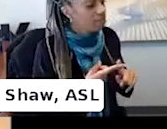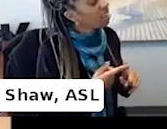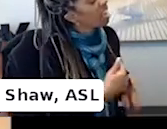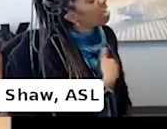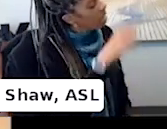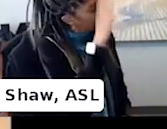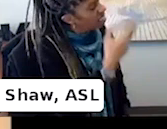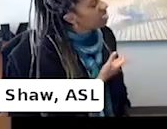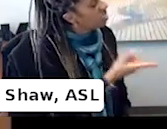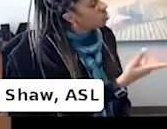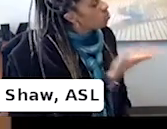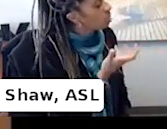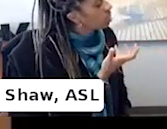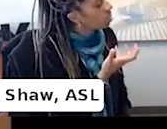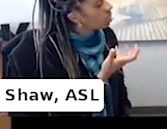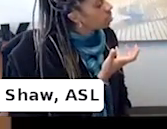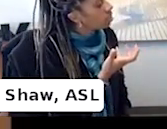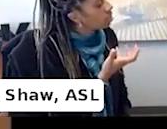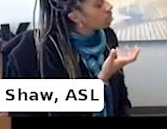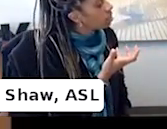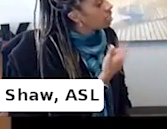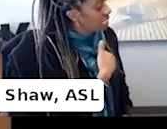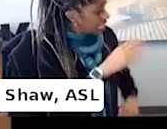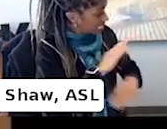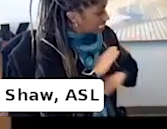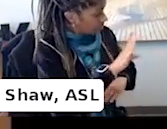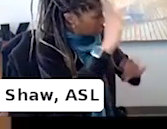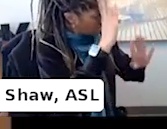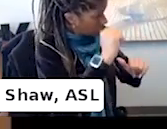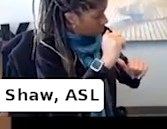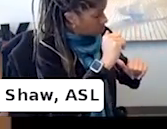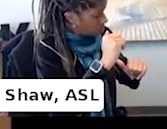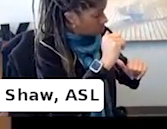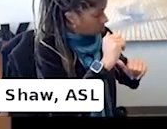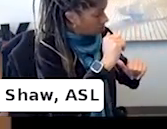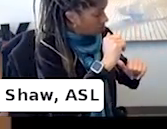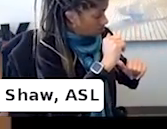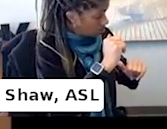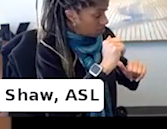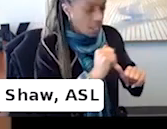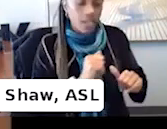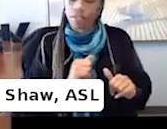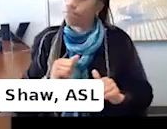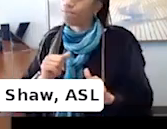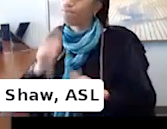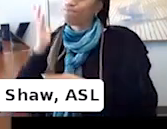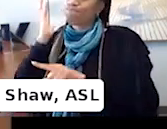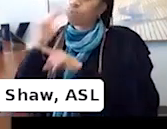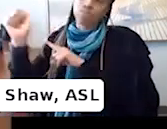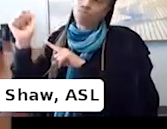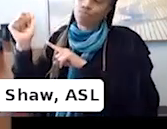was born? Like, did I meet your expectations? And you've exceeded my expectations, sweetie,